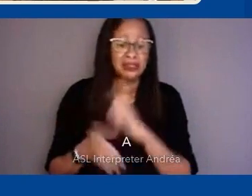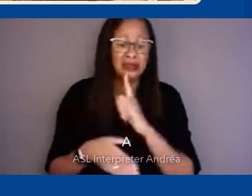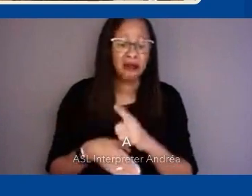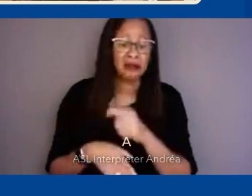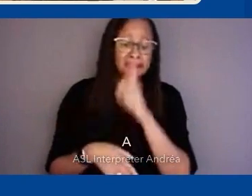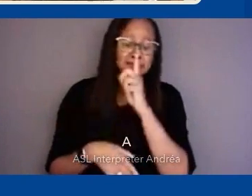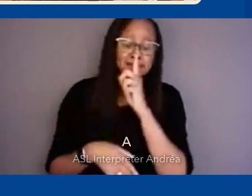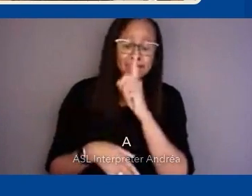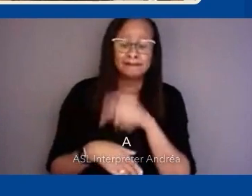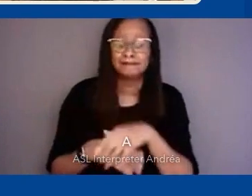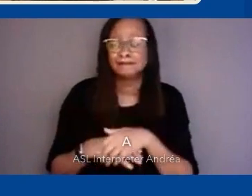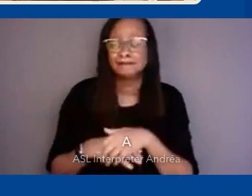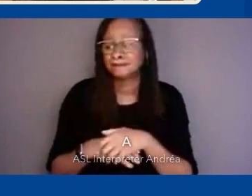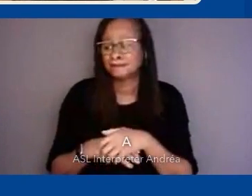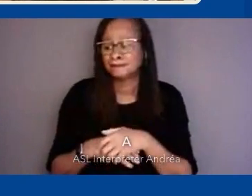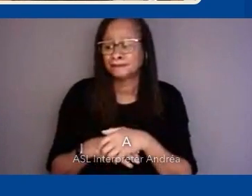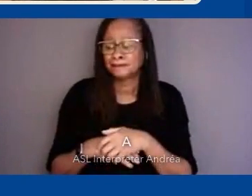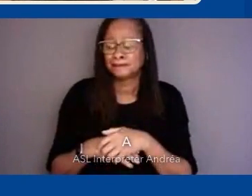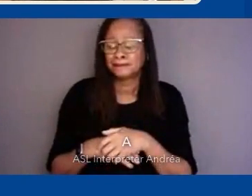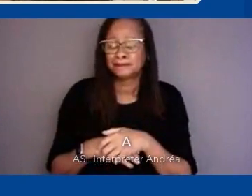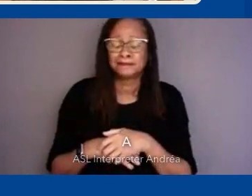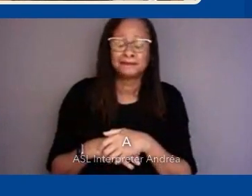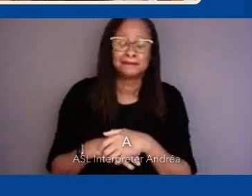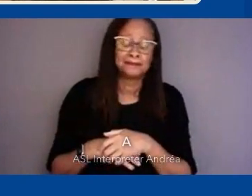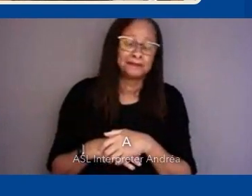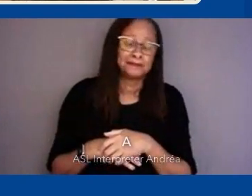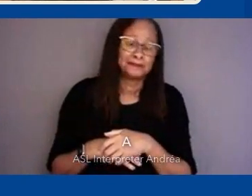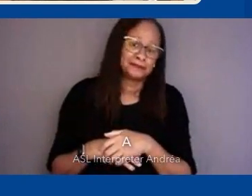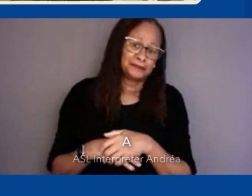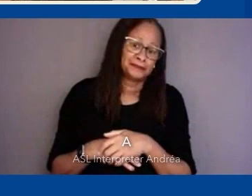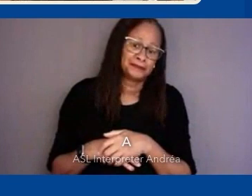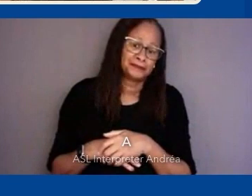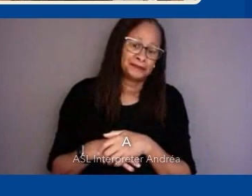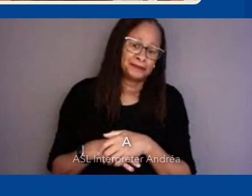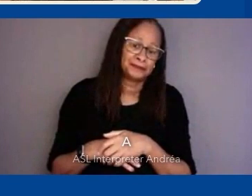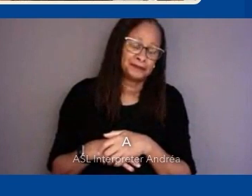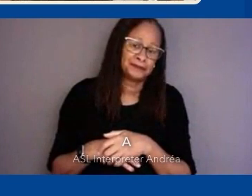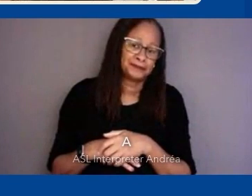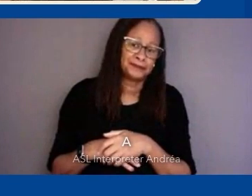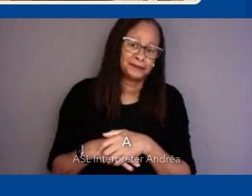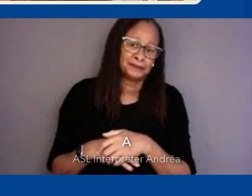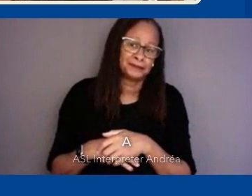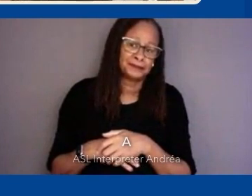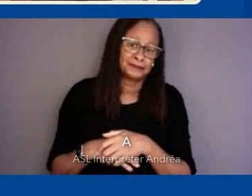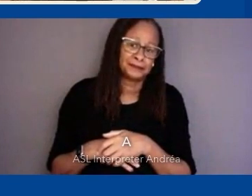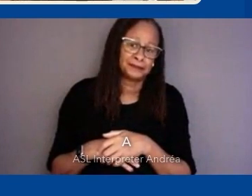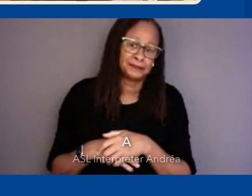And because I think, again, to sort of locate us too,